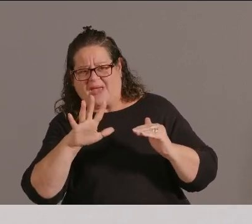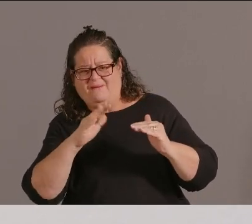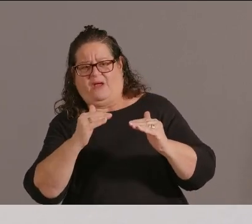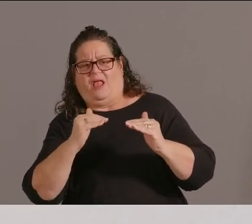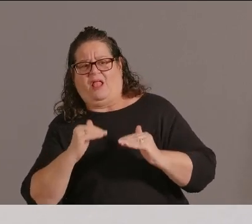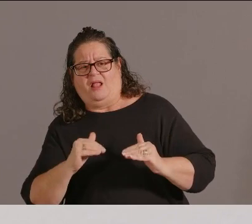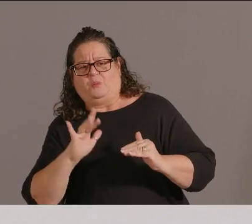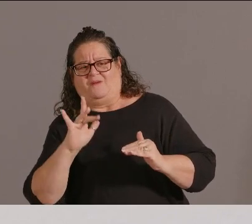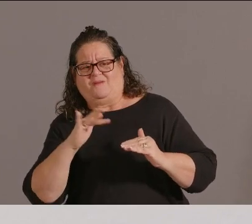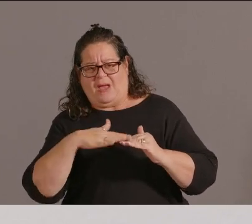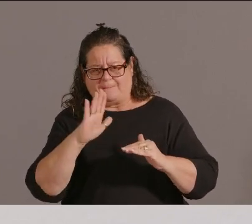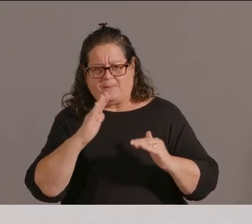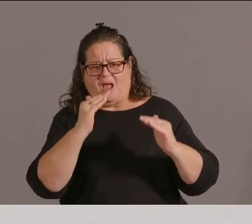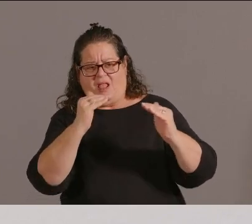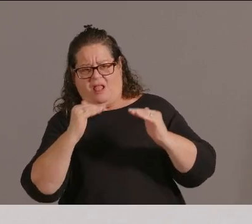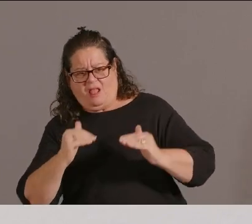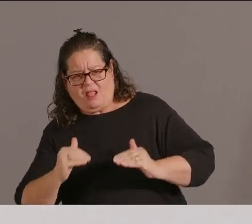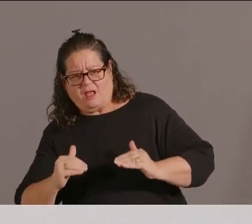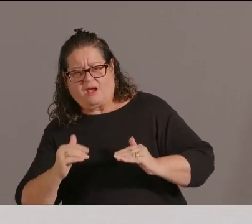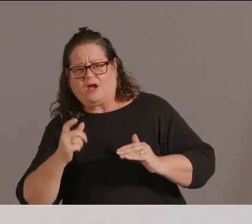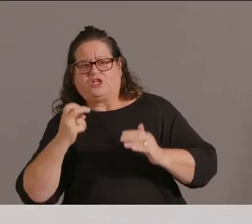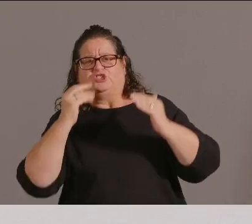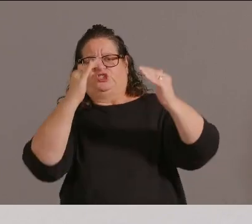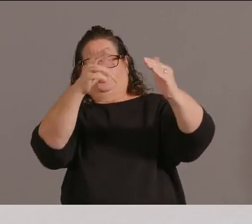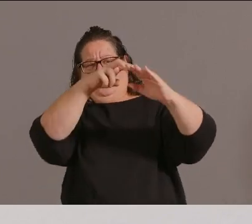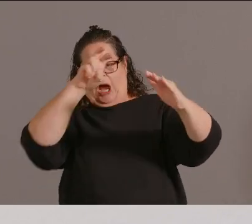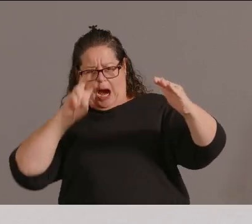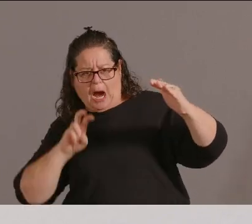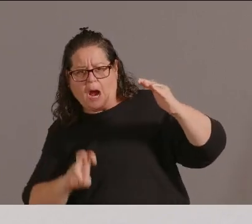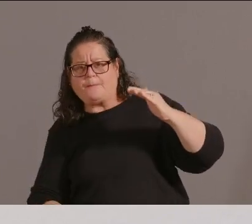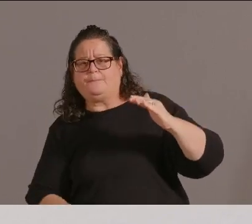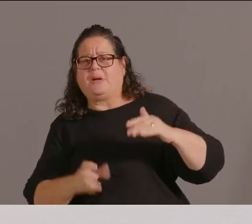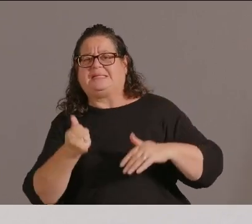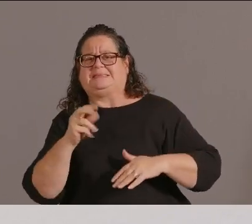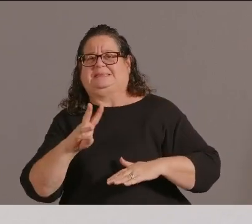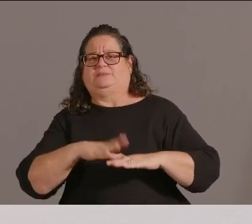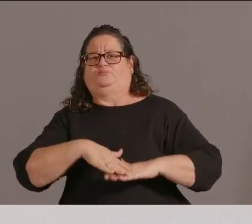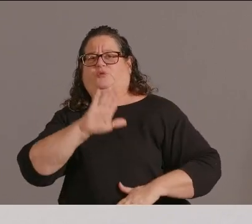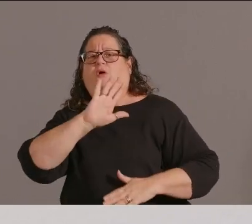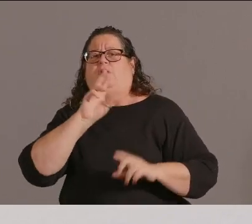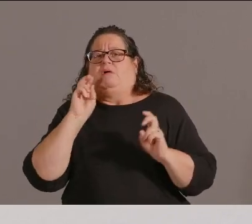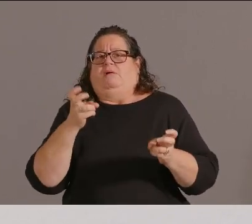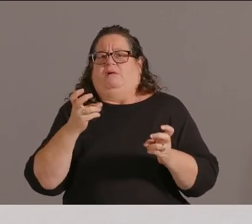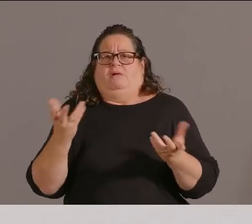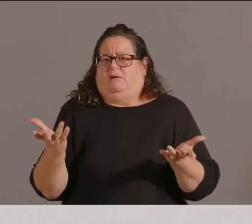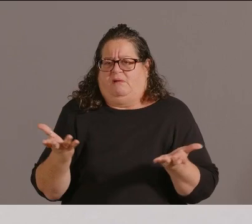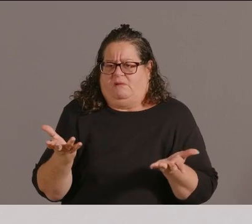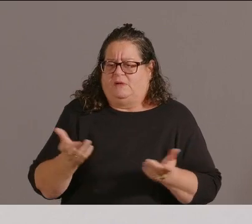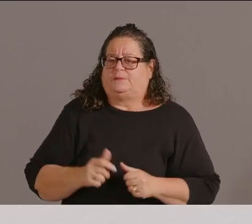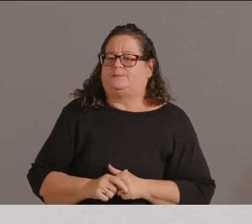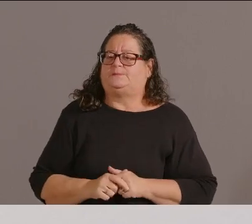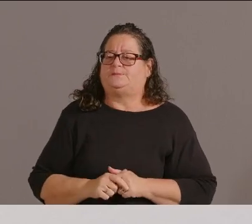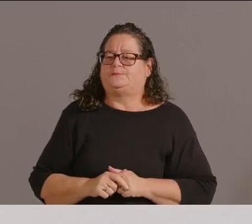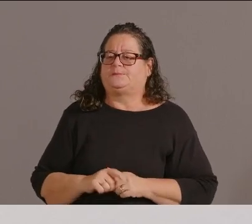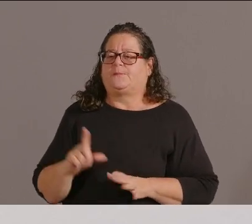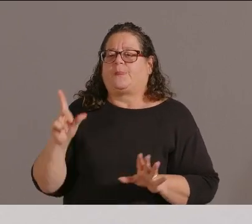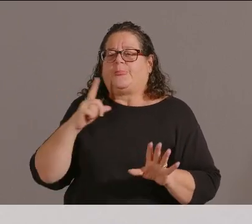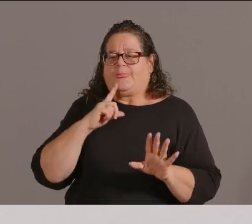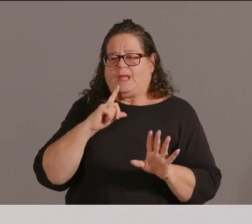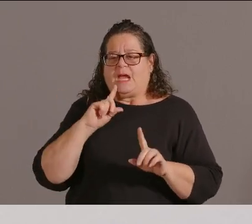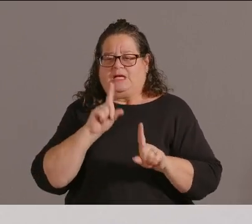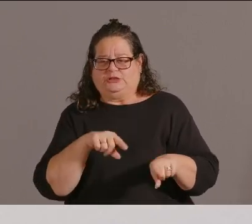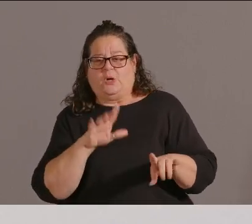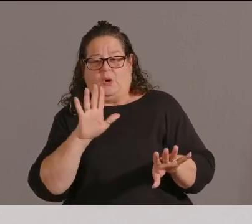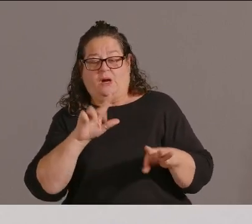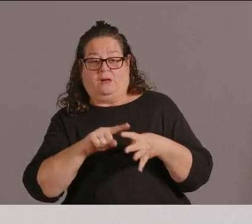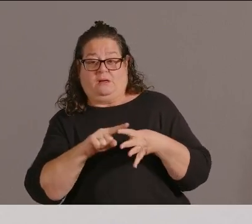after that? So we would open it up to 45 at the beginning of April, or hopefully by April 1st. And then it would be about 3 to 4